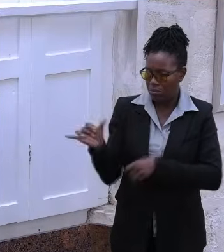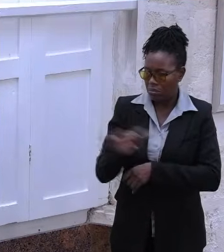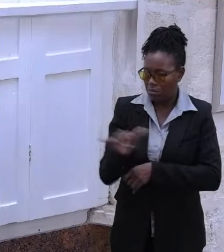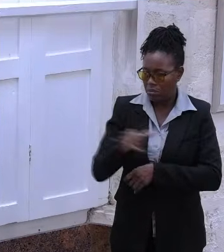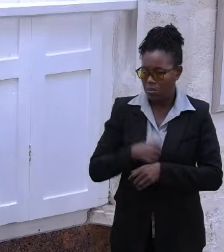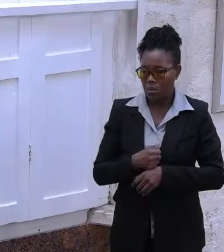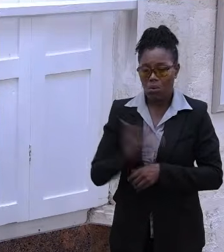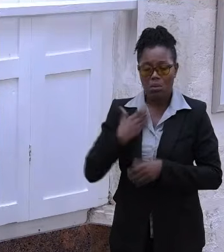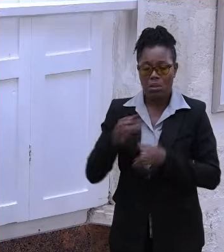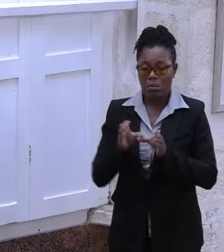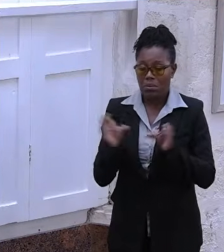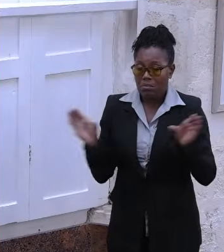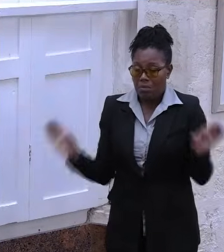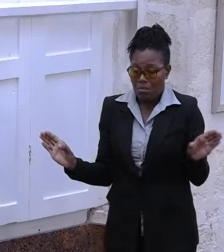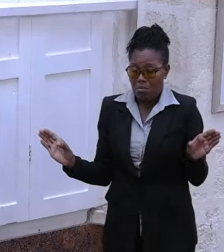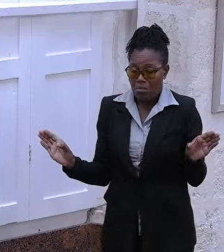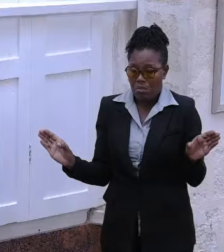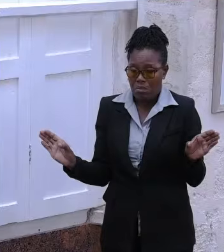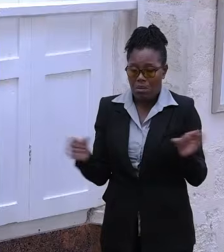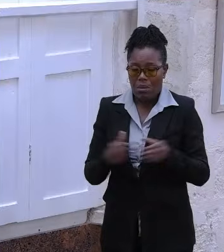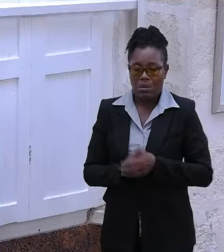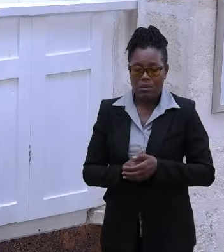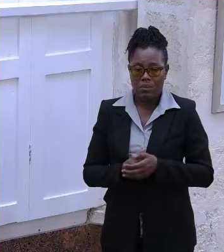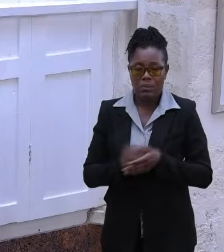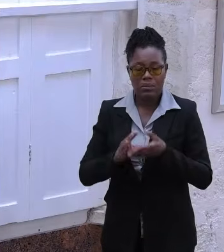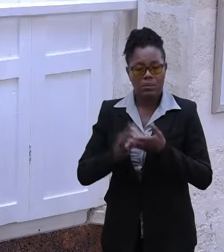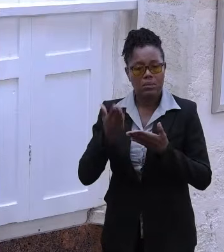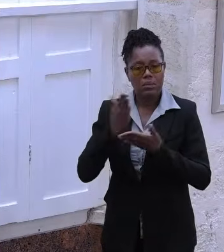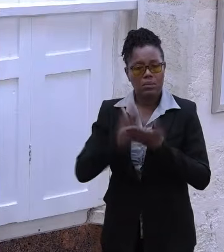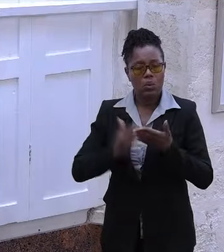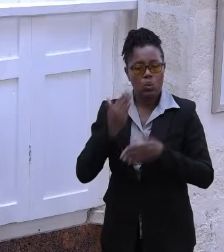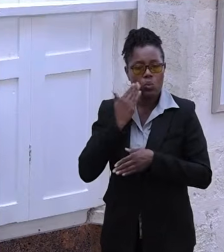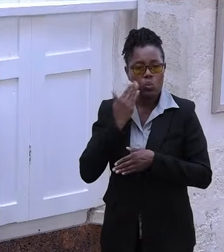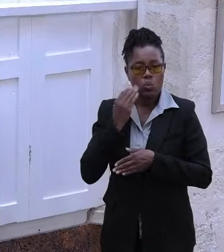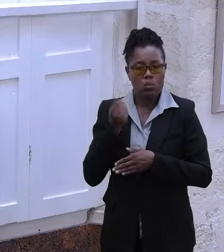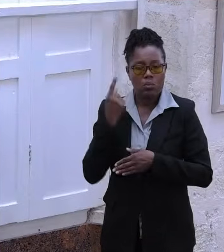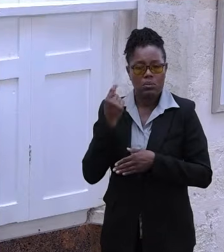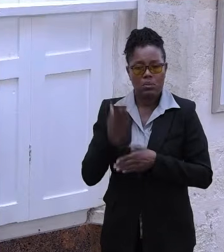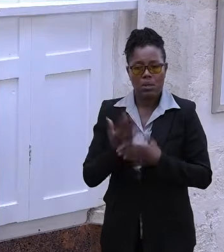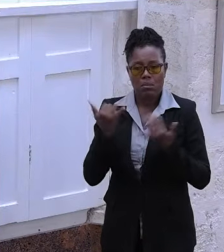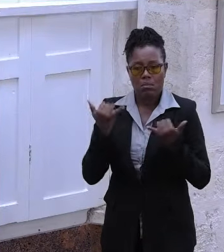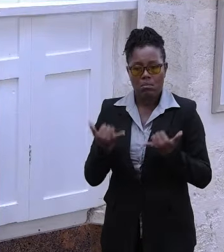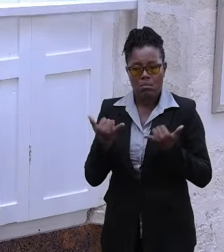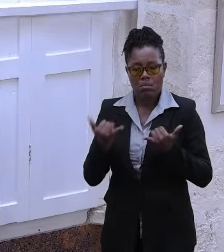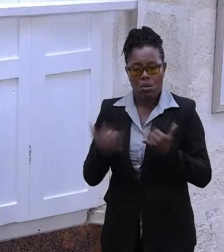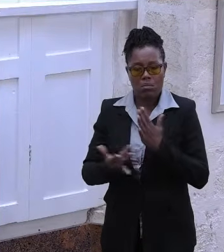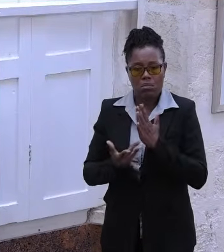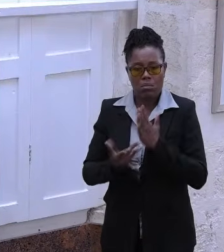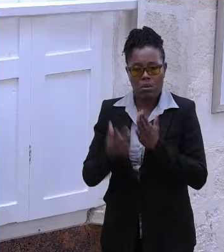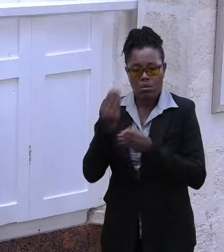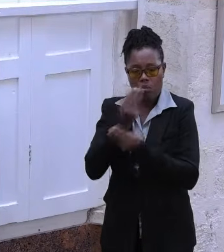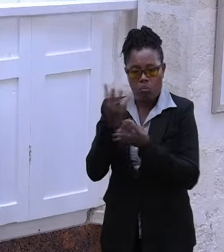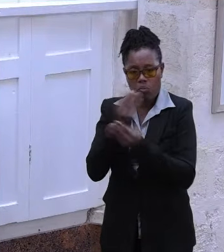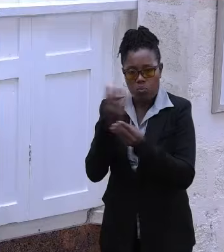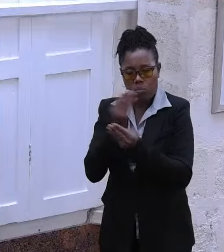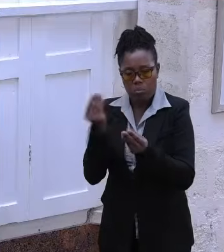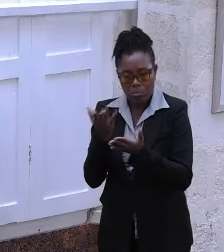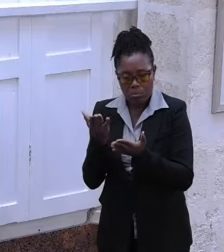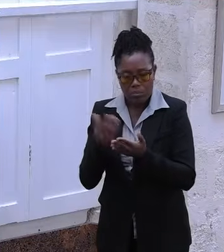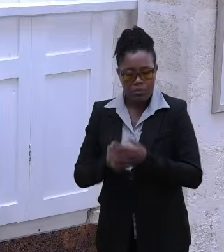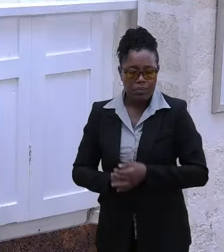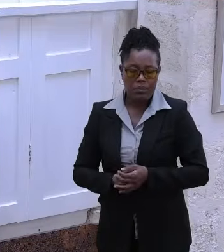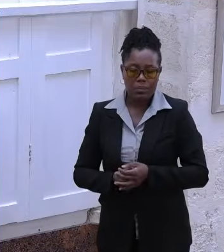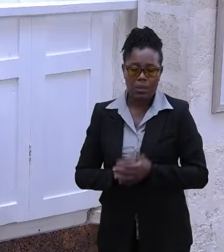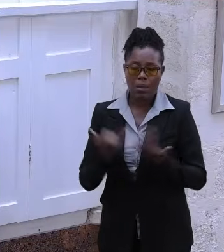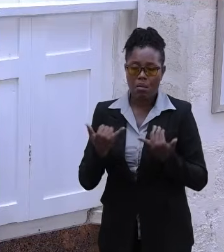divorce ourselves from the capacity to know and understand with modern technology and information and with